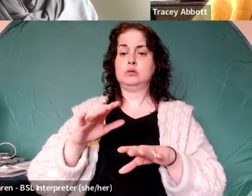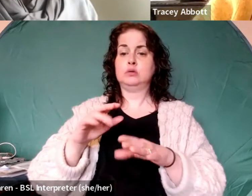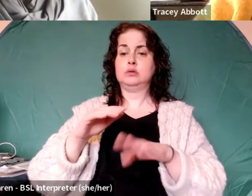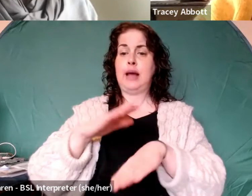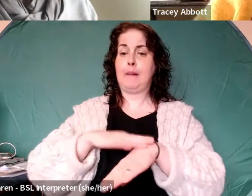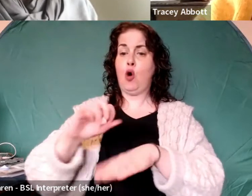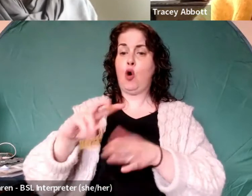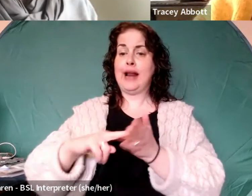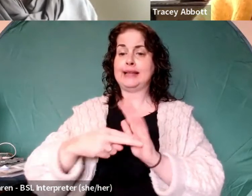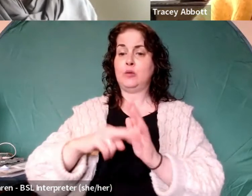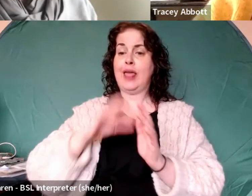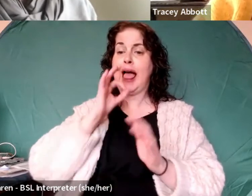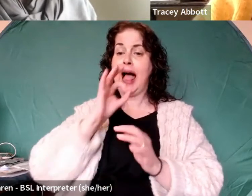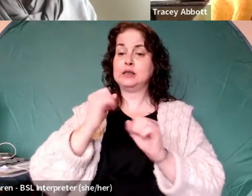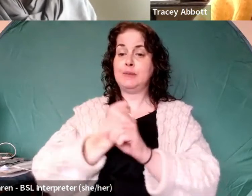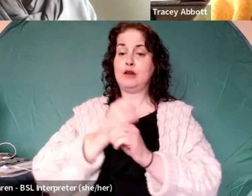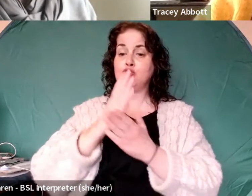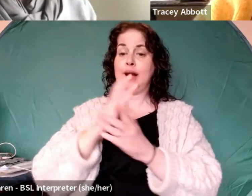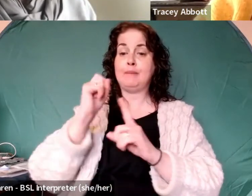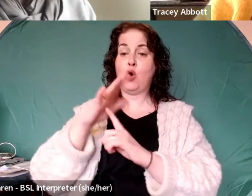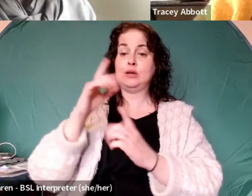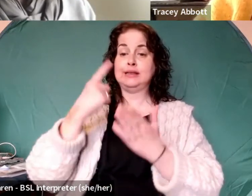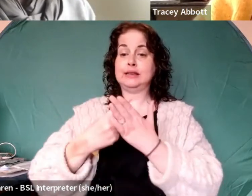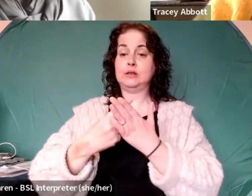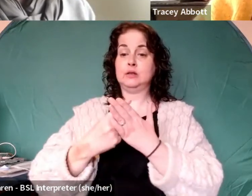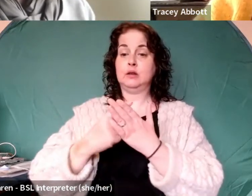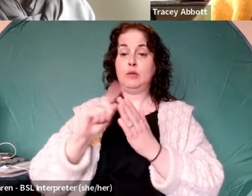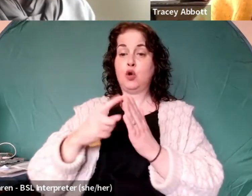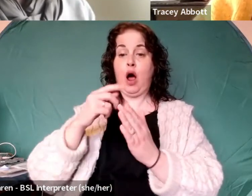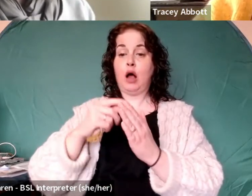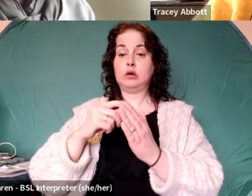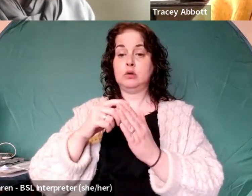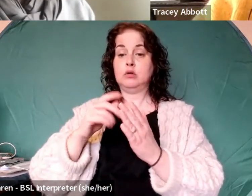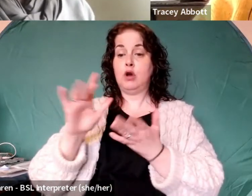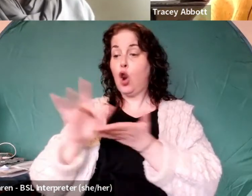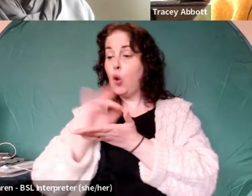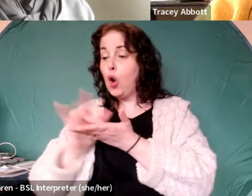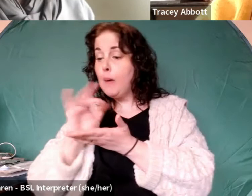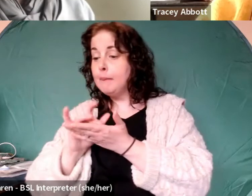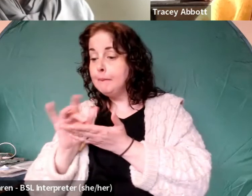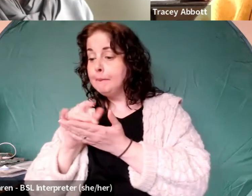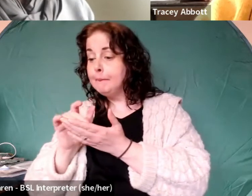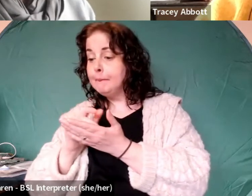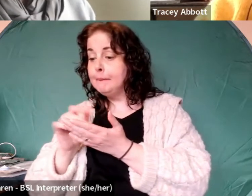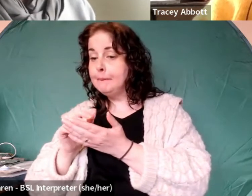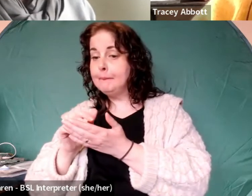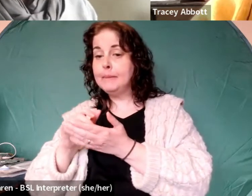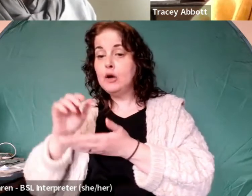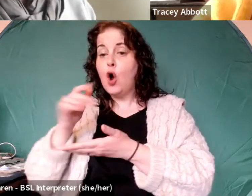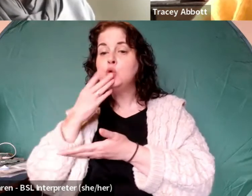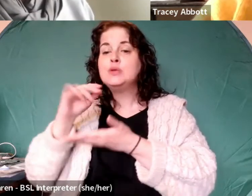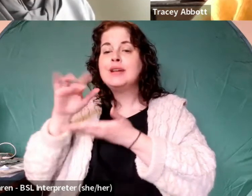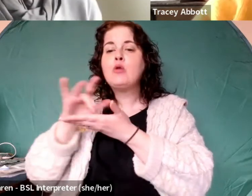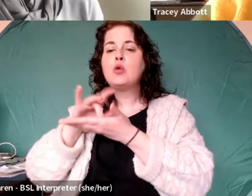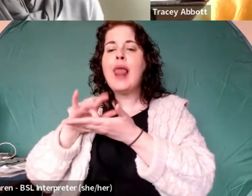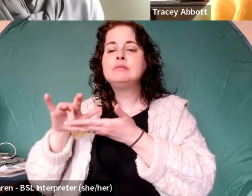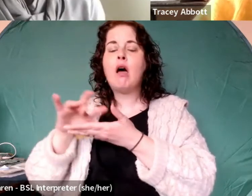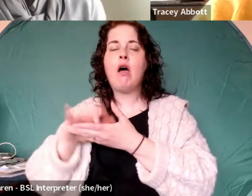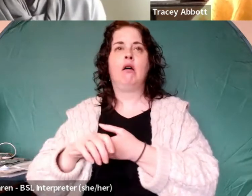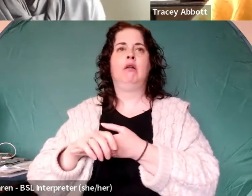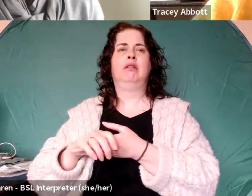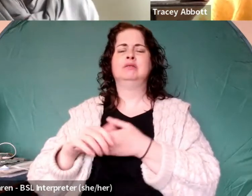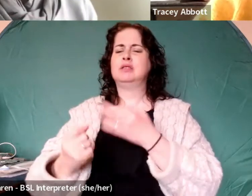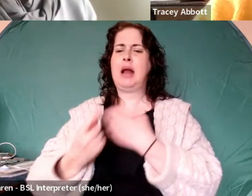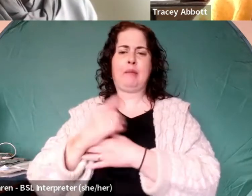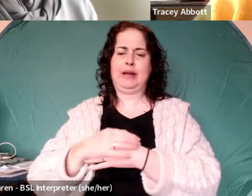organization where you'd be asked to make a really important decision, but you can't look up any information anyway. Or use your calculator. Yeah, I mean, it just doesn't